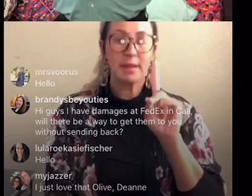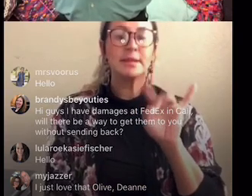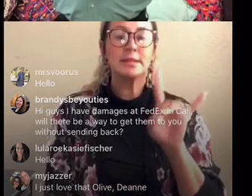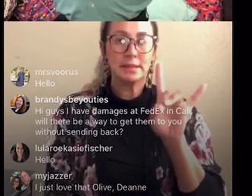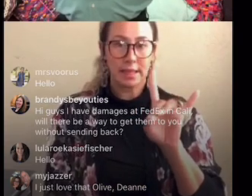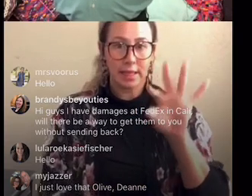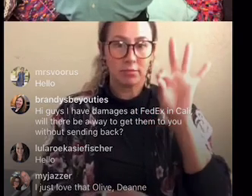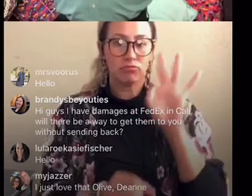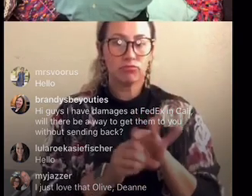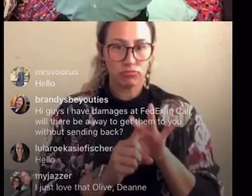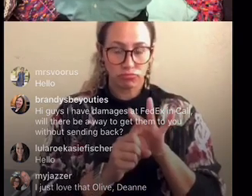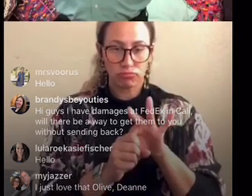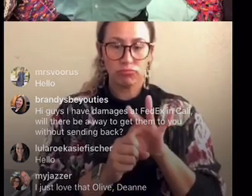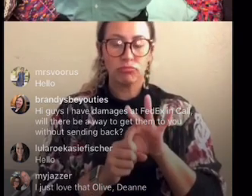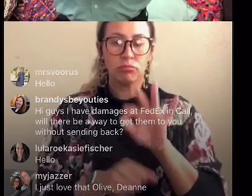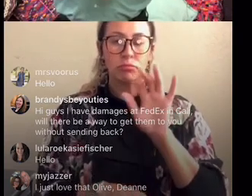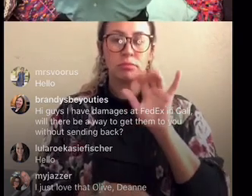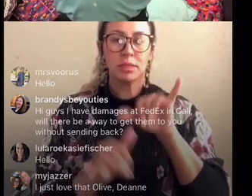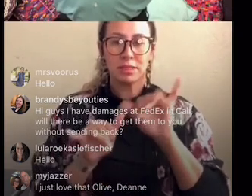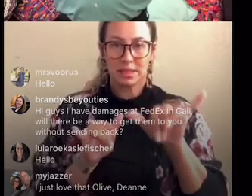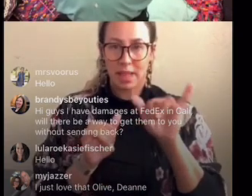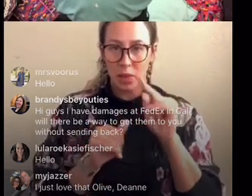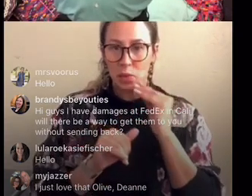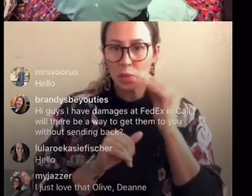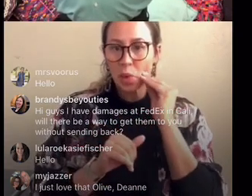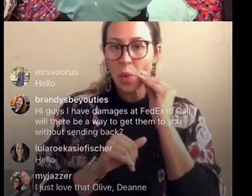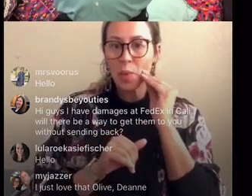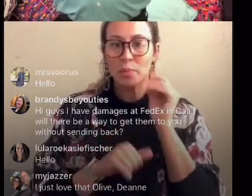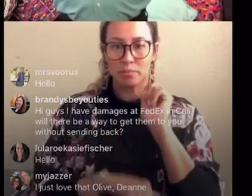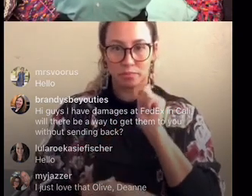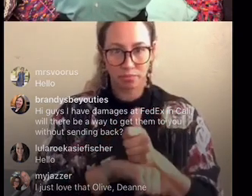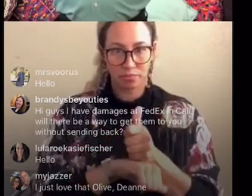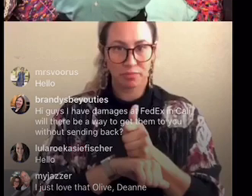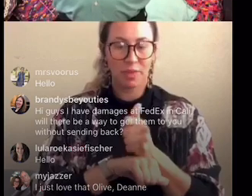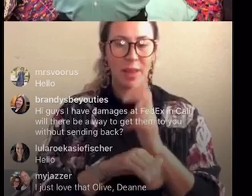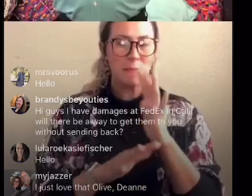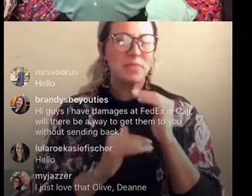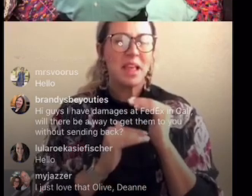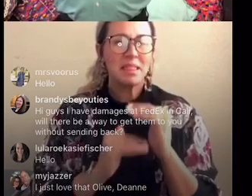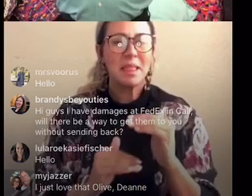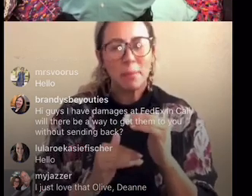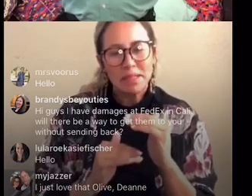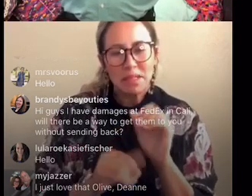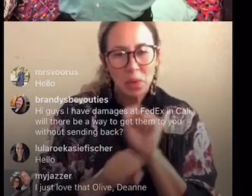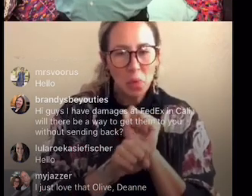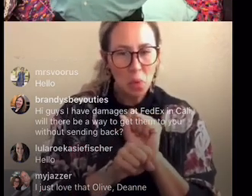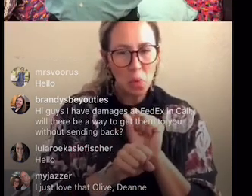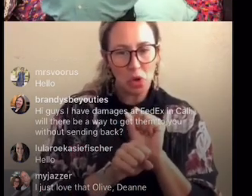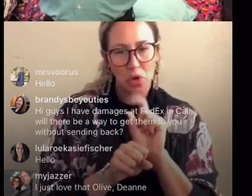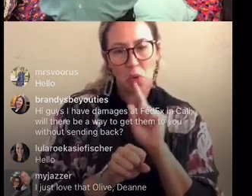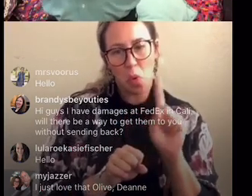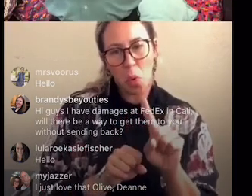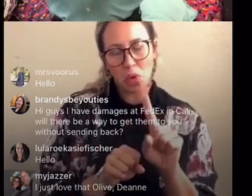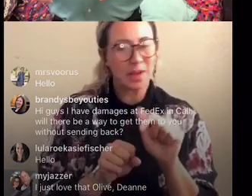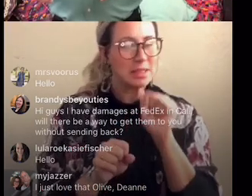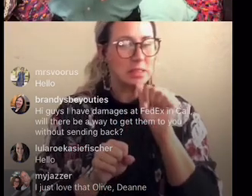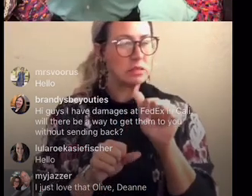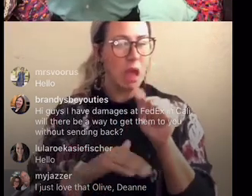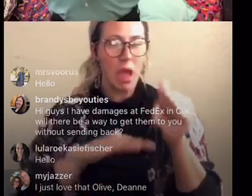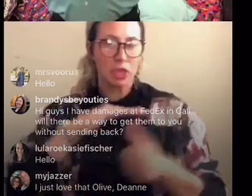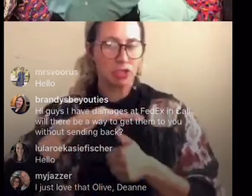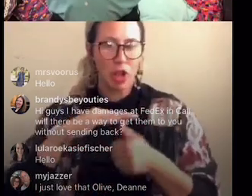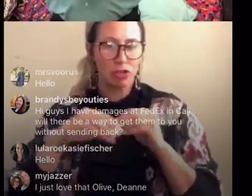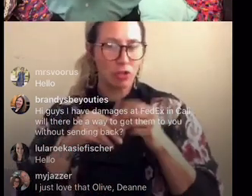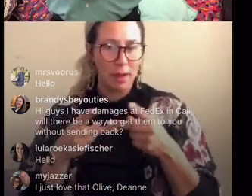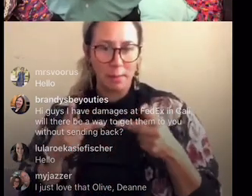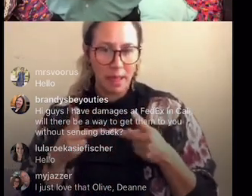vote on enacting a stay-at-home, a limited work order, I guess is what we would call it. It's not actually a shelter in place.